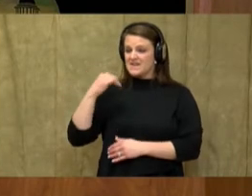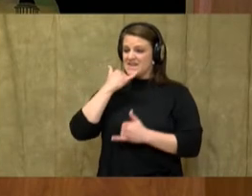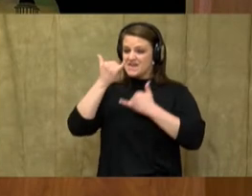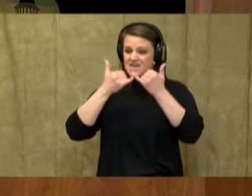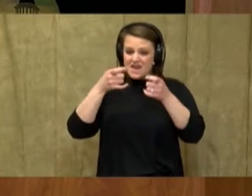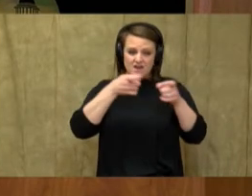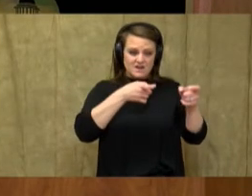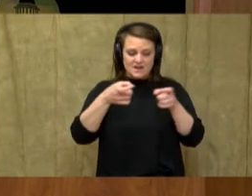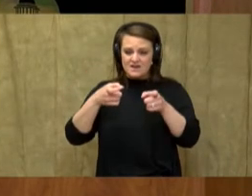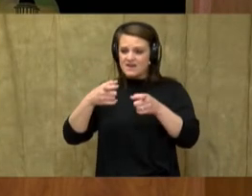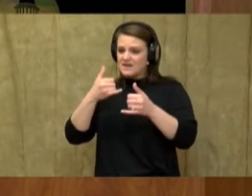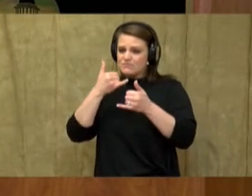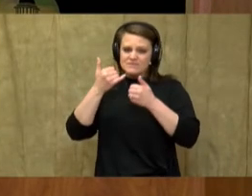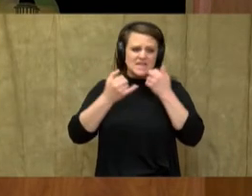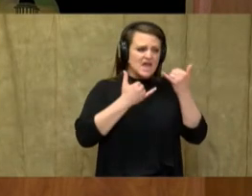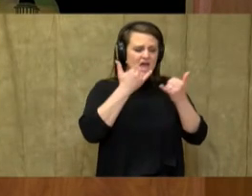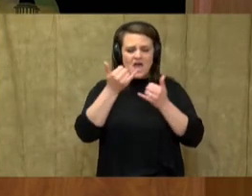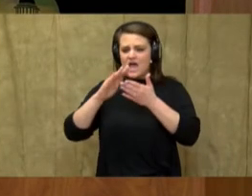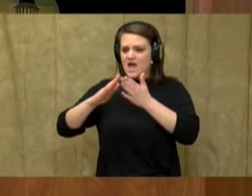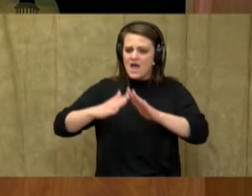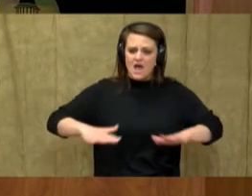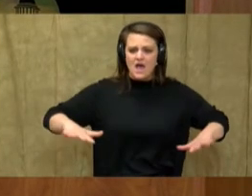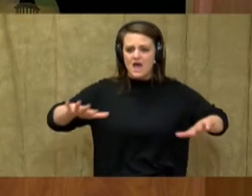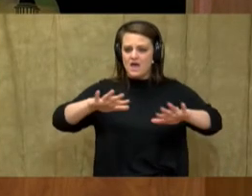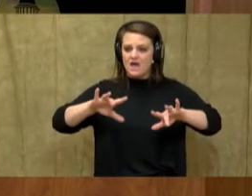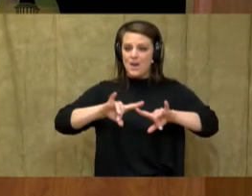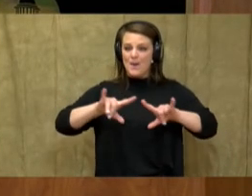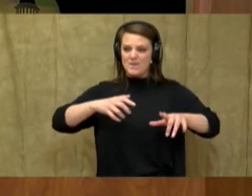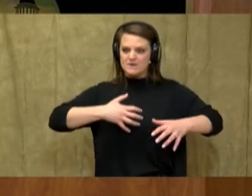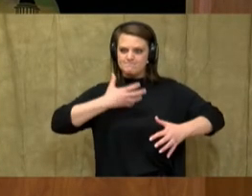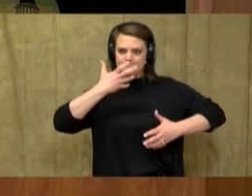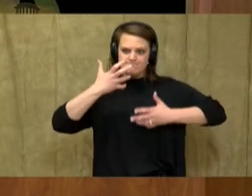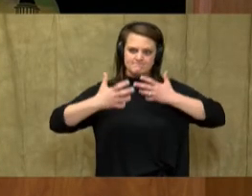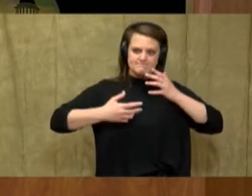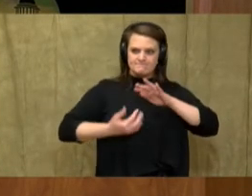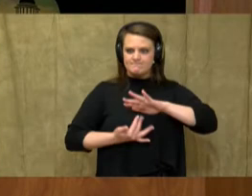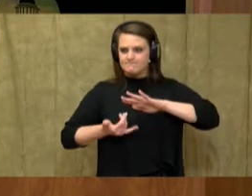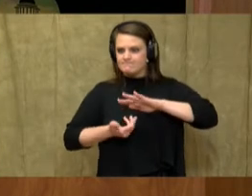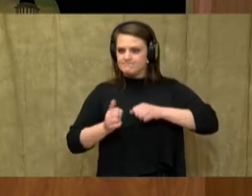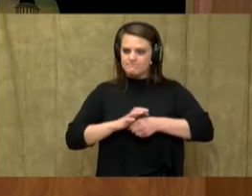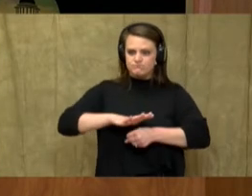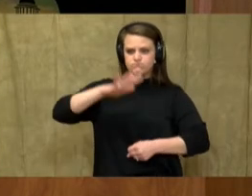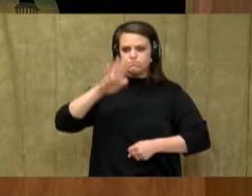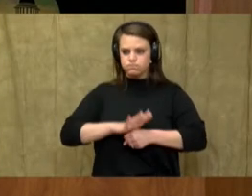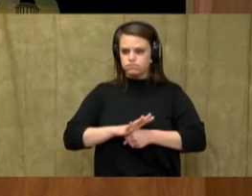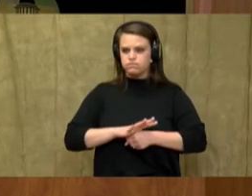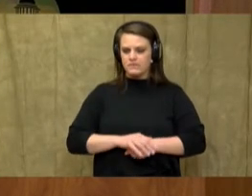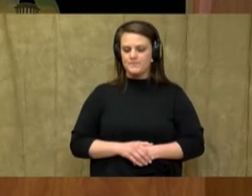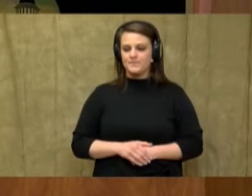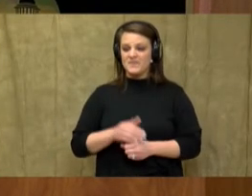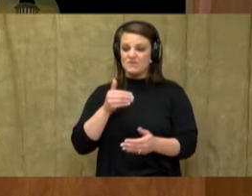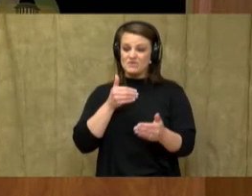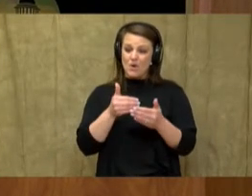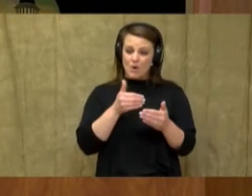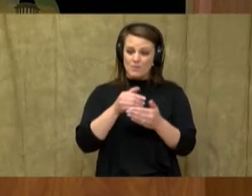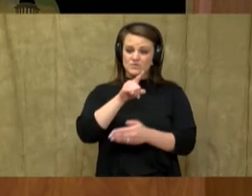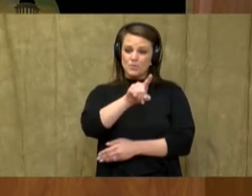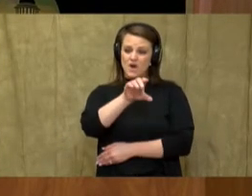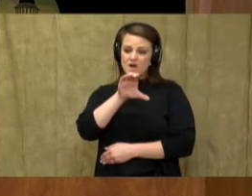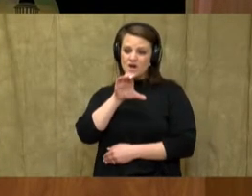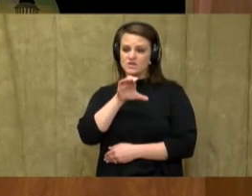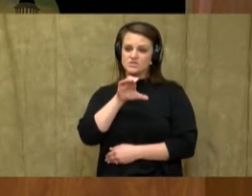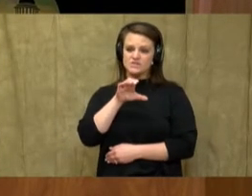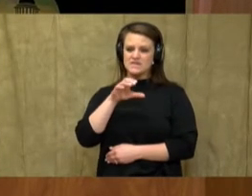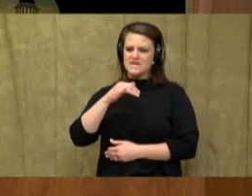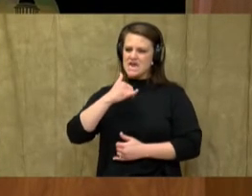yelling peaceful orders, the angry mob was getting out of control. There were almost 100 angry,